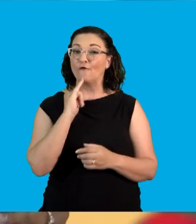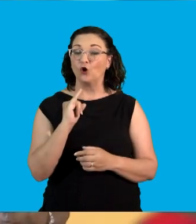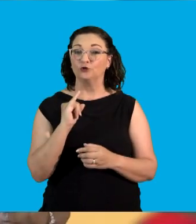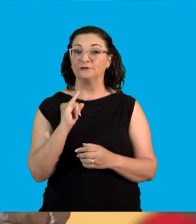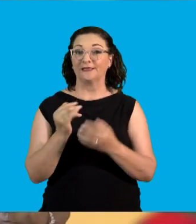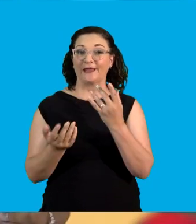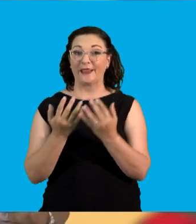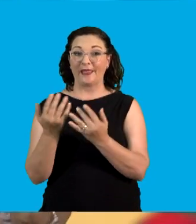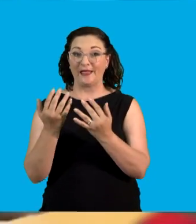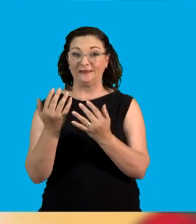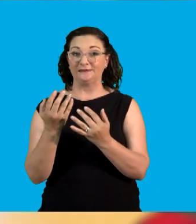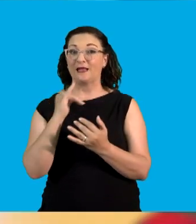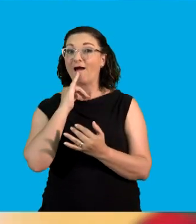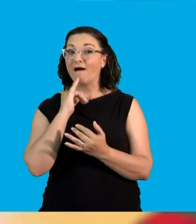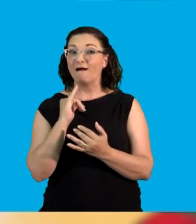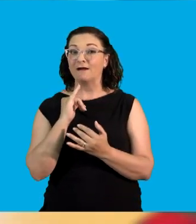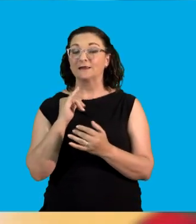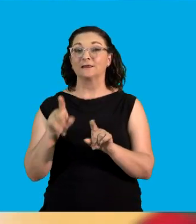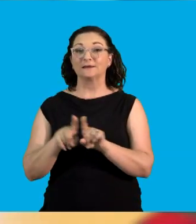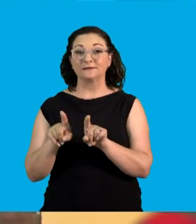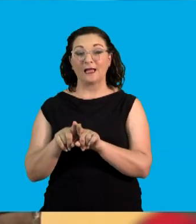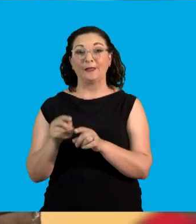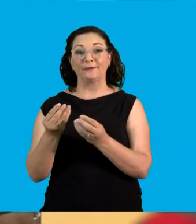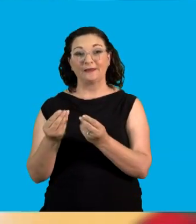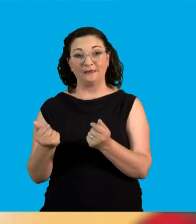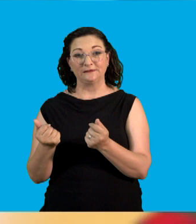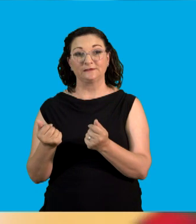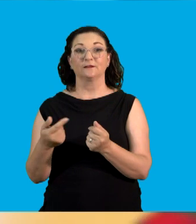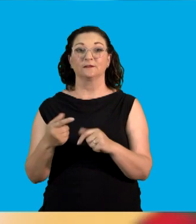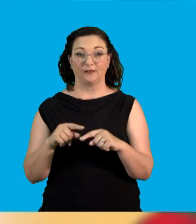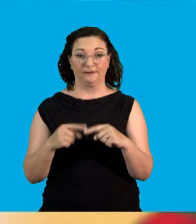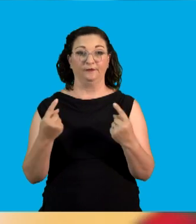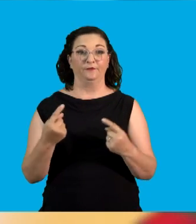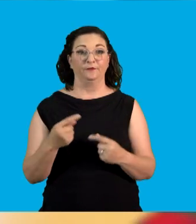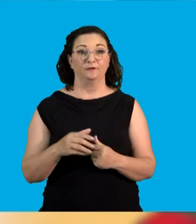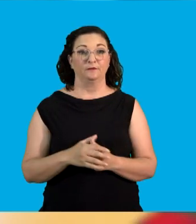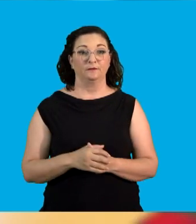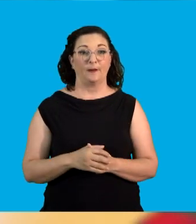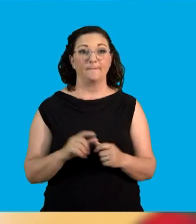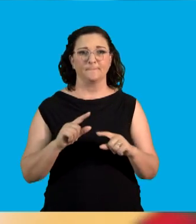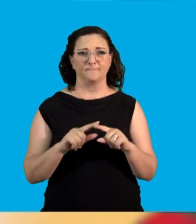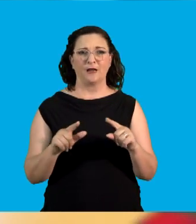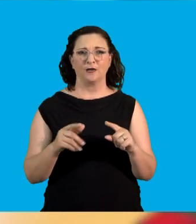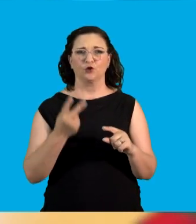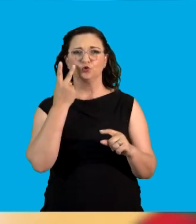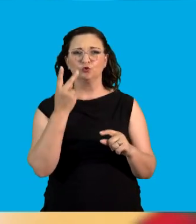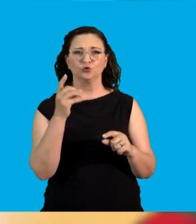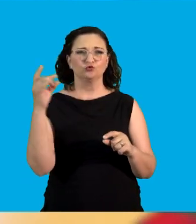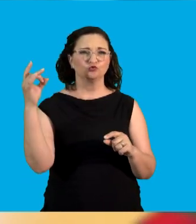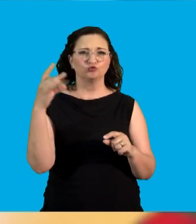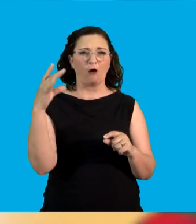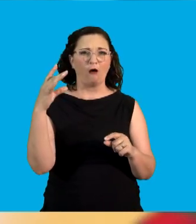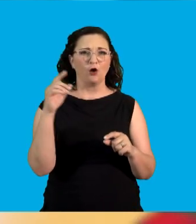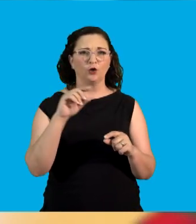frozen gases, and they are made up of ice as well as dust. So that is the difference between the two. They might both look like